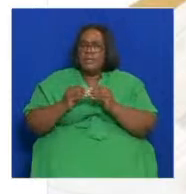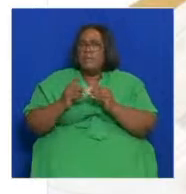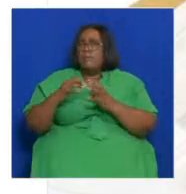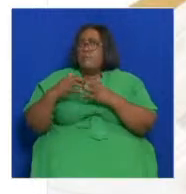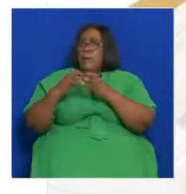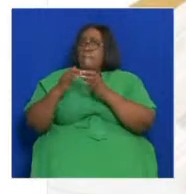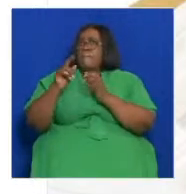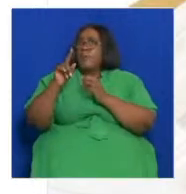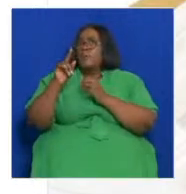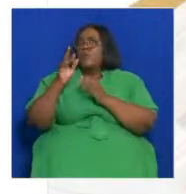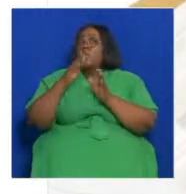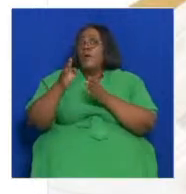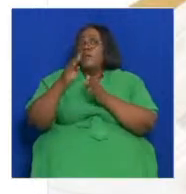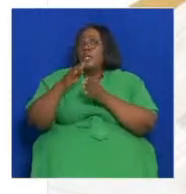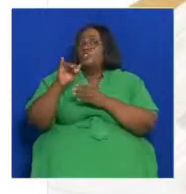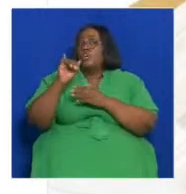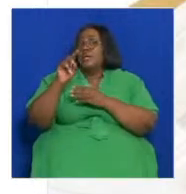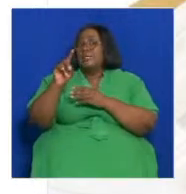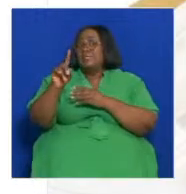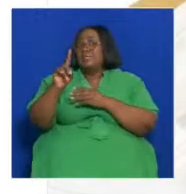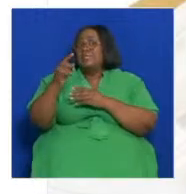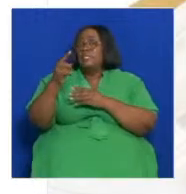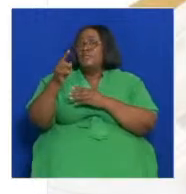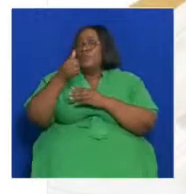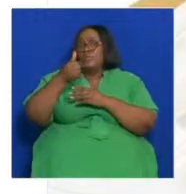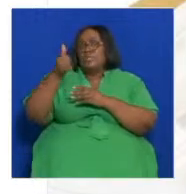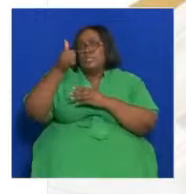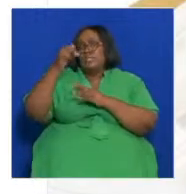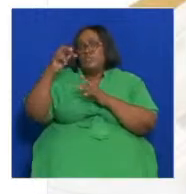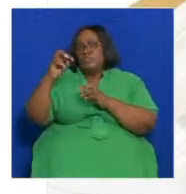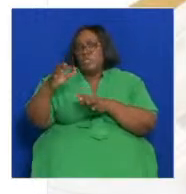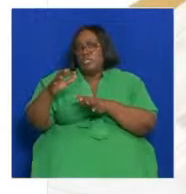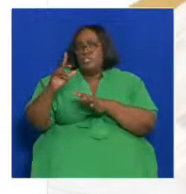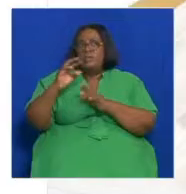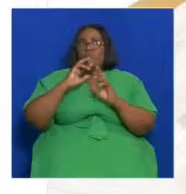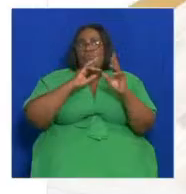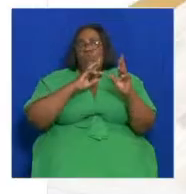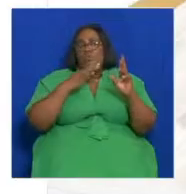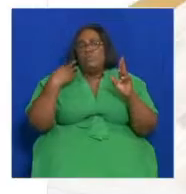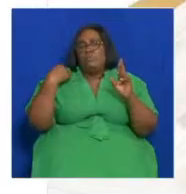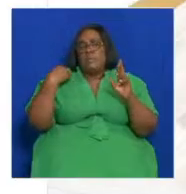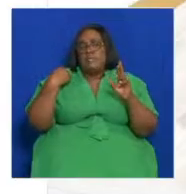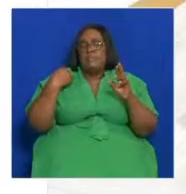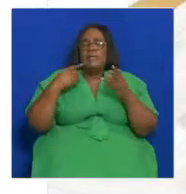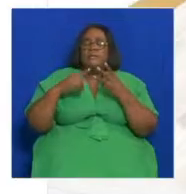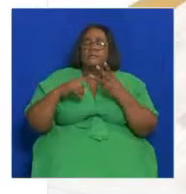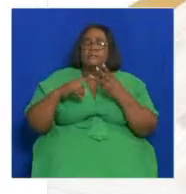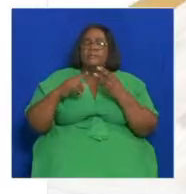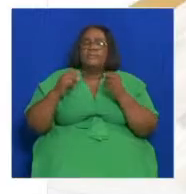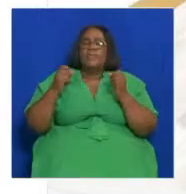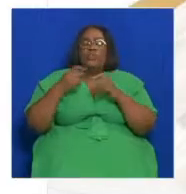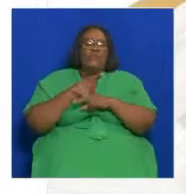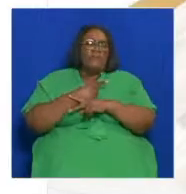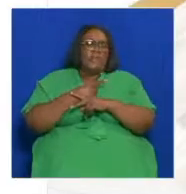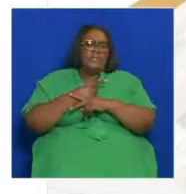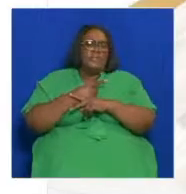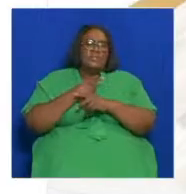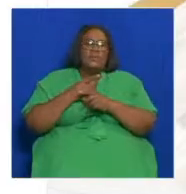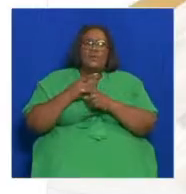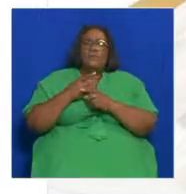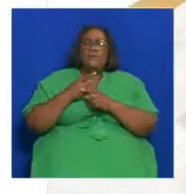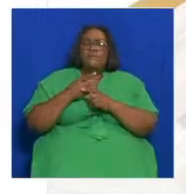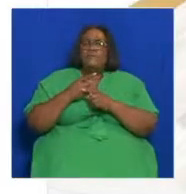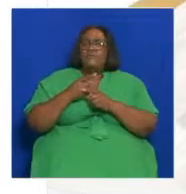CI investigation and a report to the minister, a conflict between Advocate Ramsamy and Chief